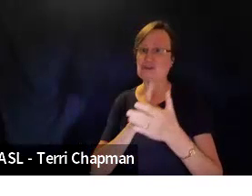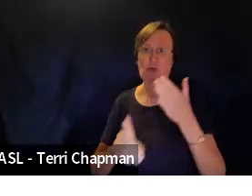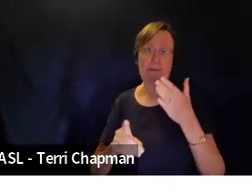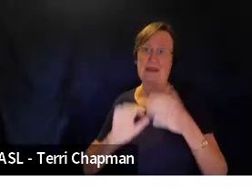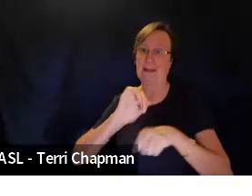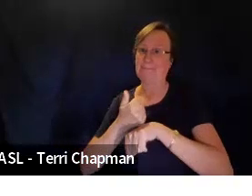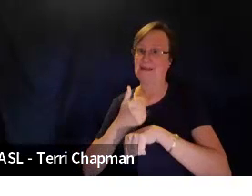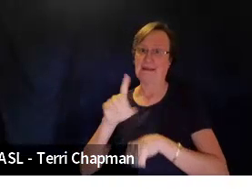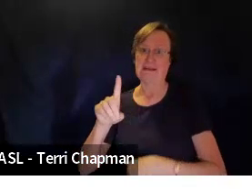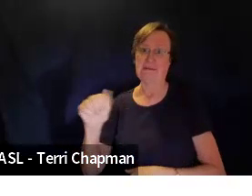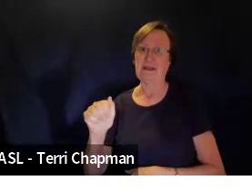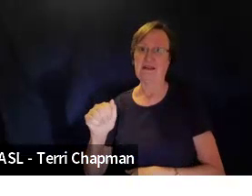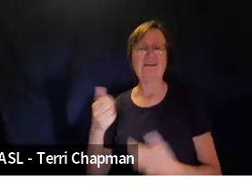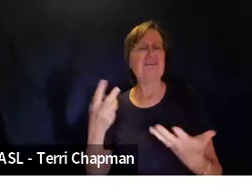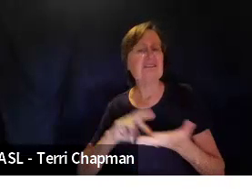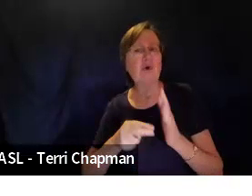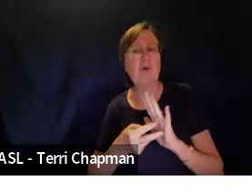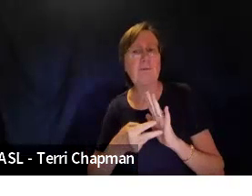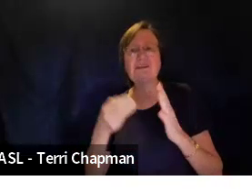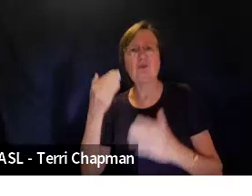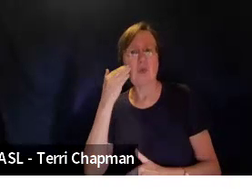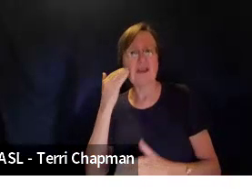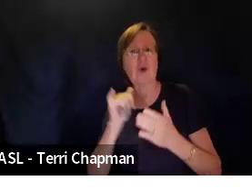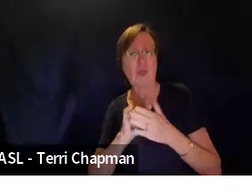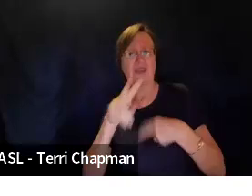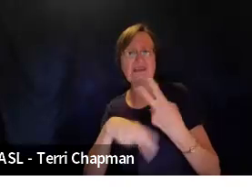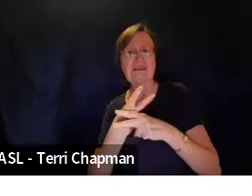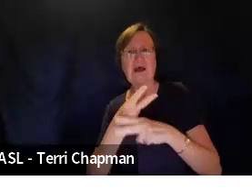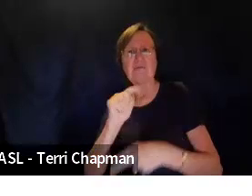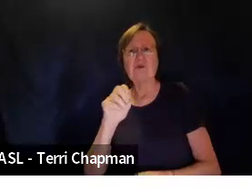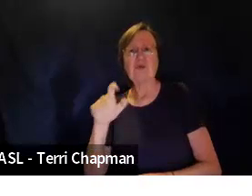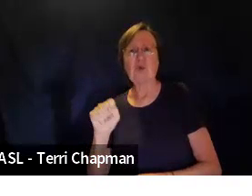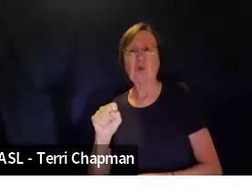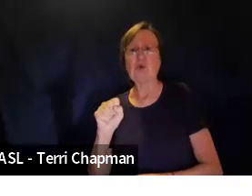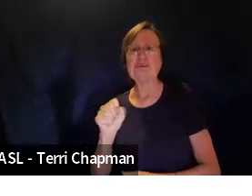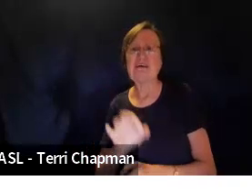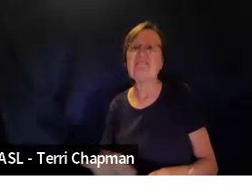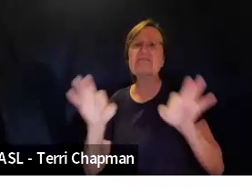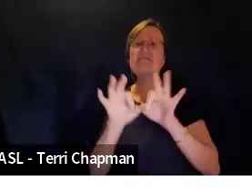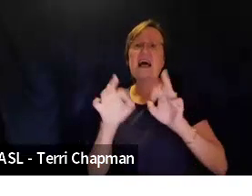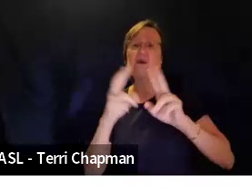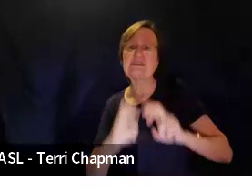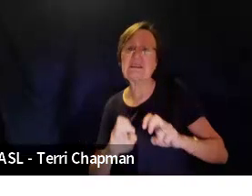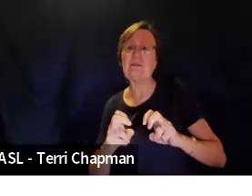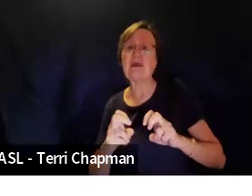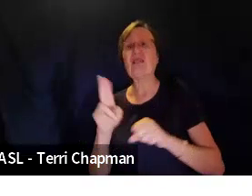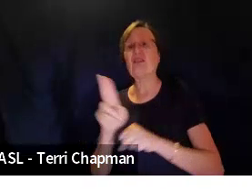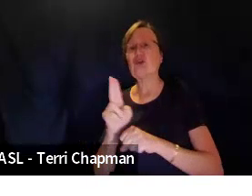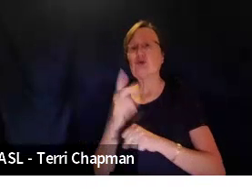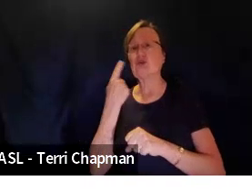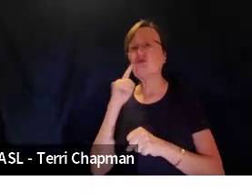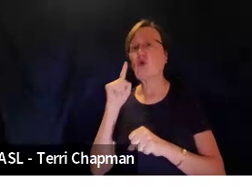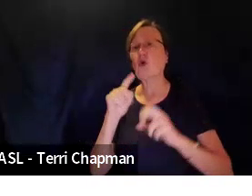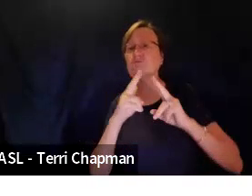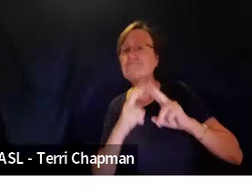these types of tools, value assessment tools, they're used to advise or determine the value, the dollar value of a